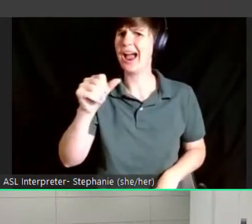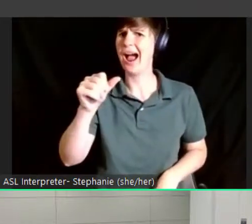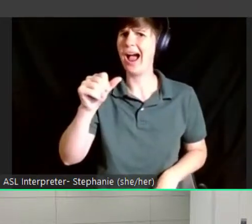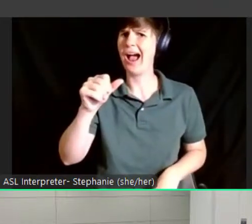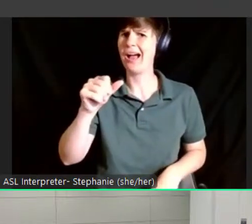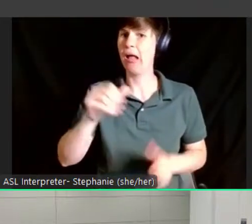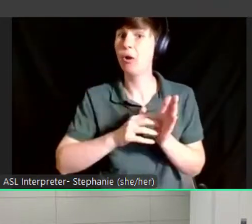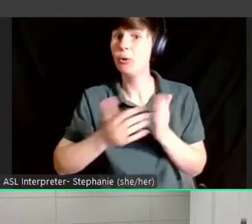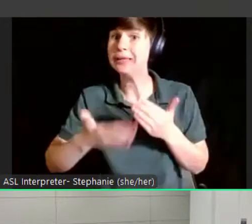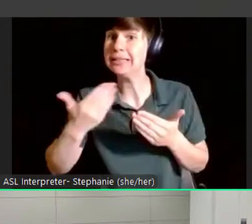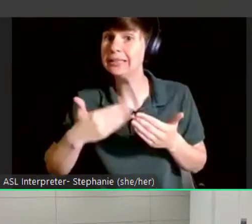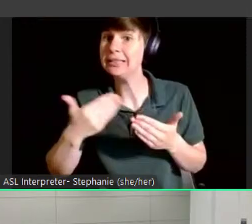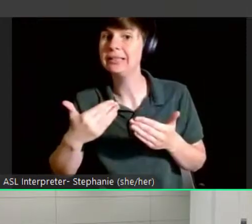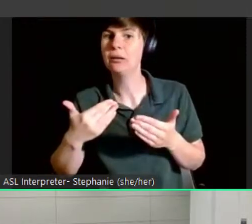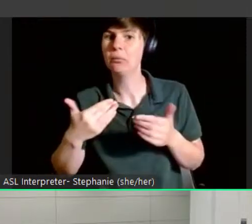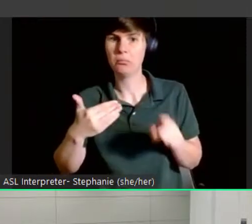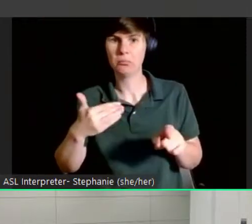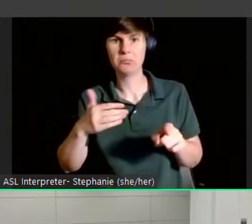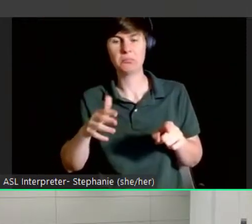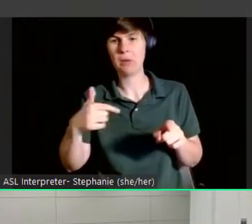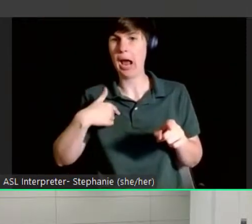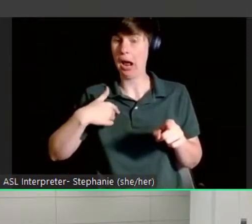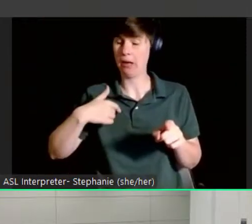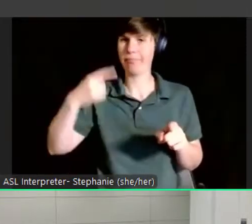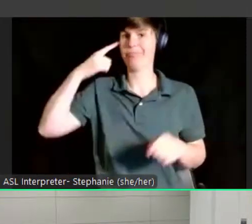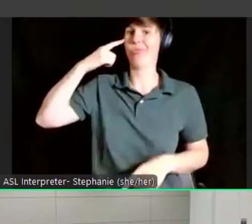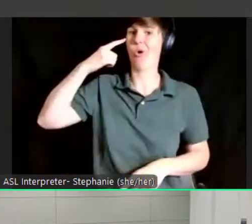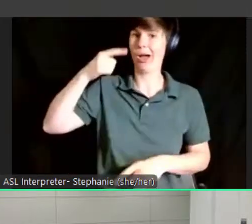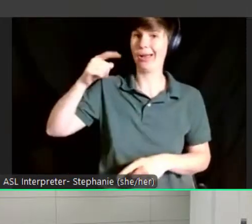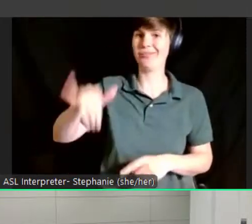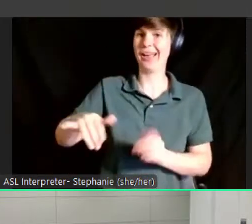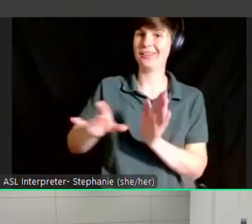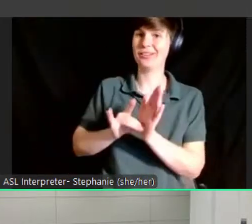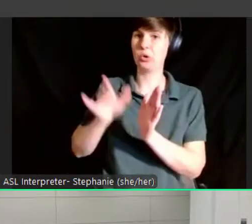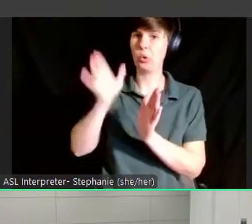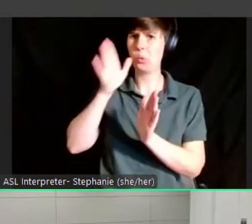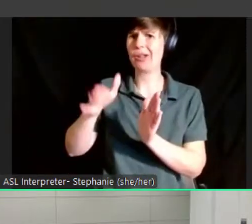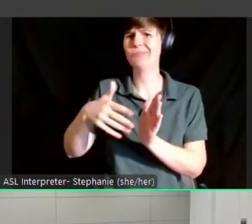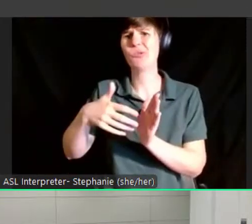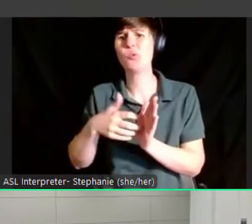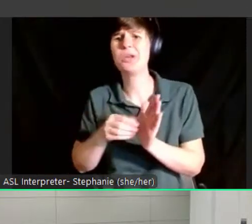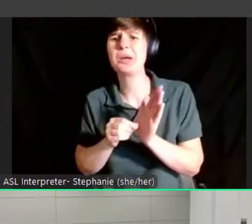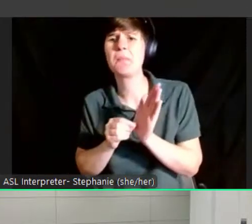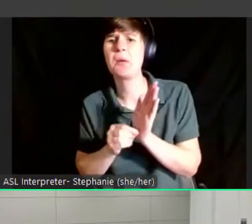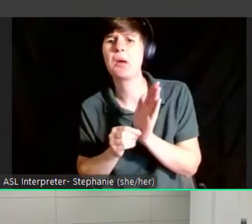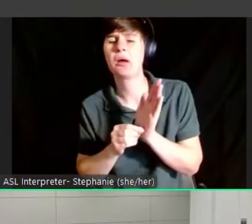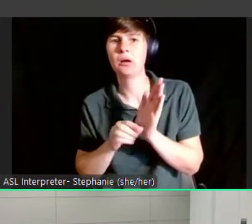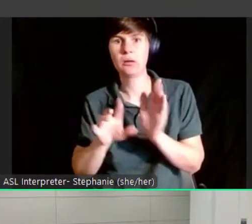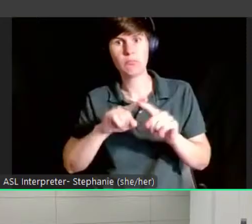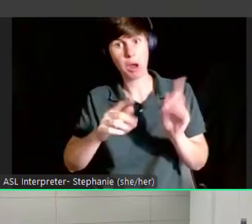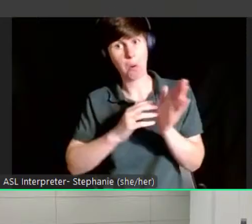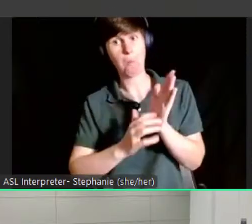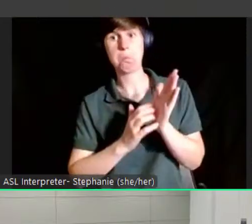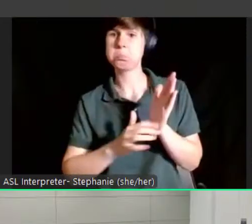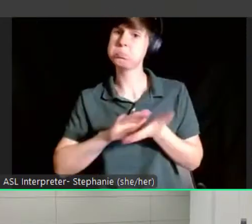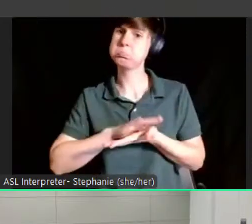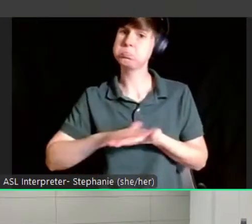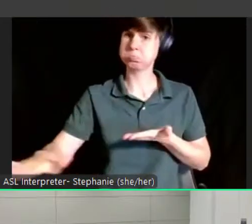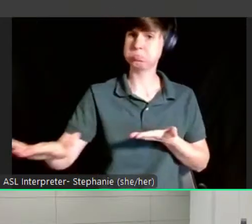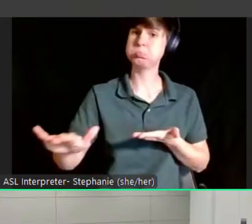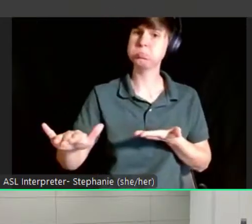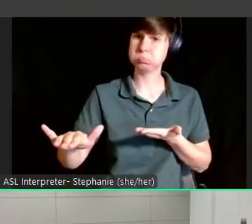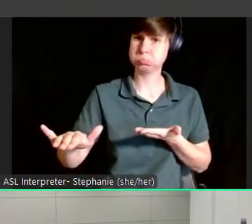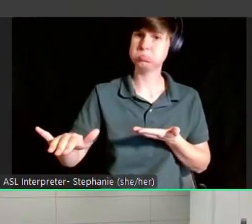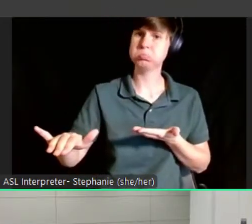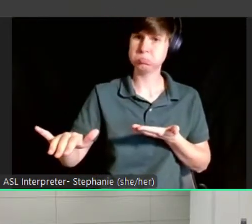you know, the bumps would be that, the raised dots would be that tactile. It's very nice as far as